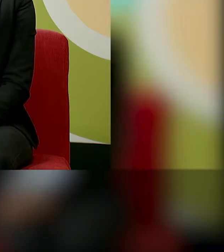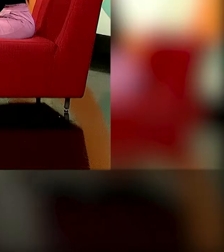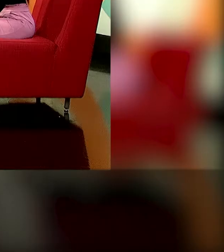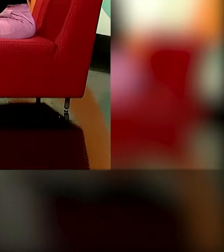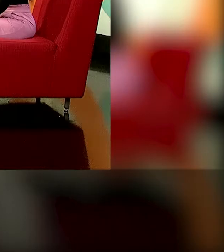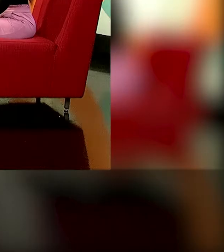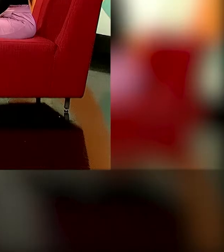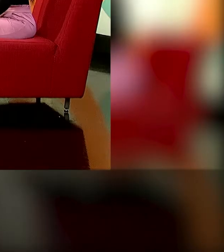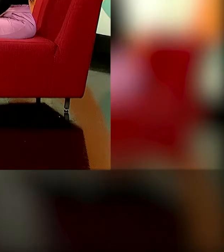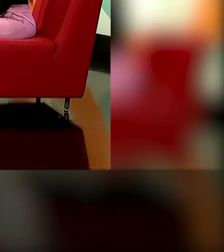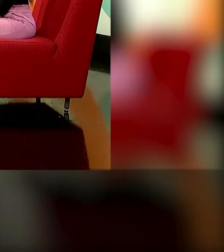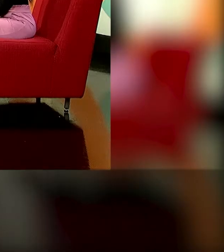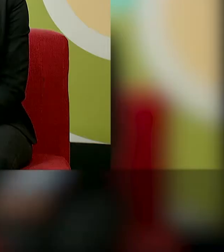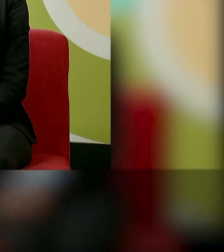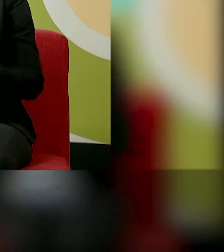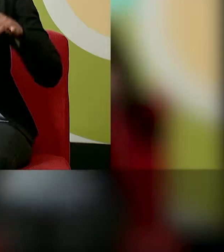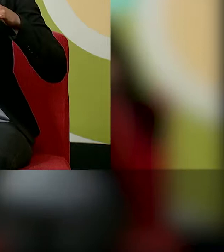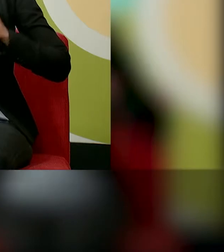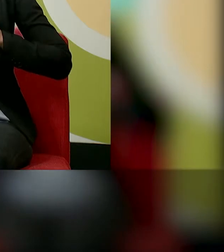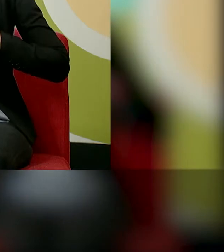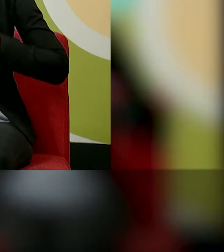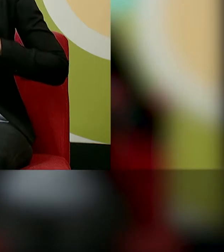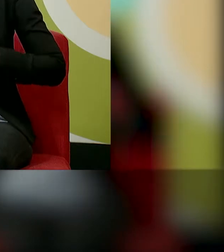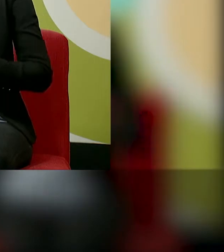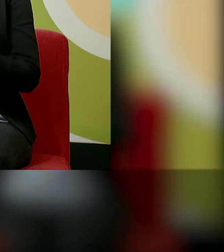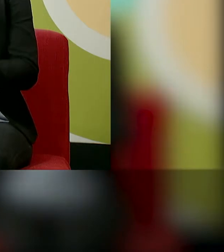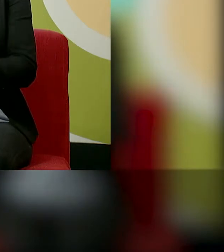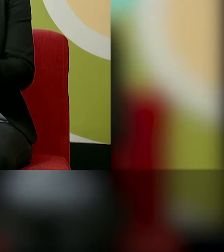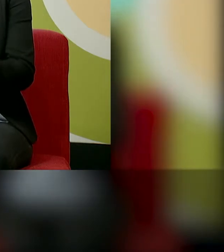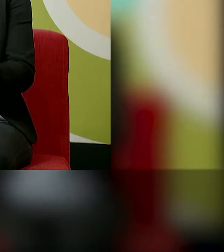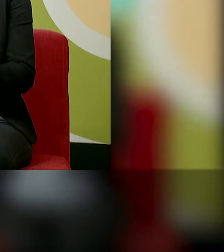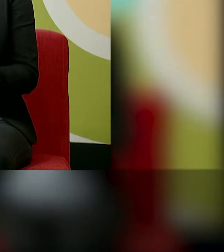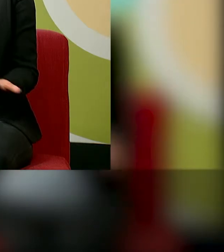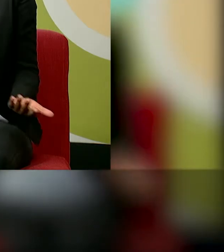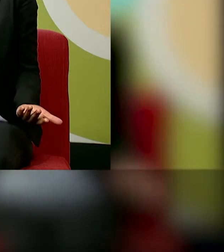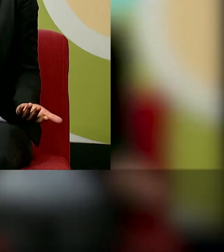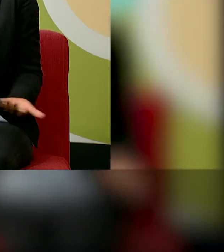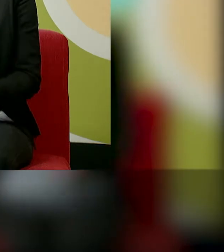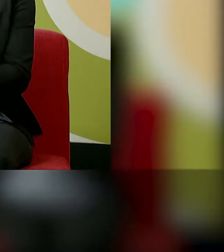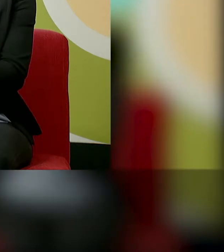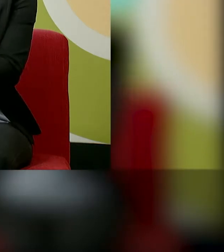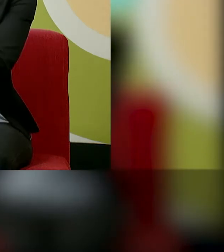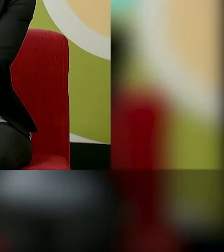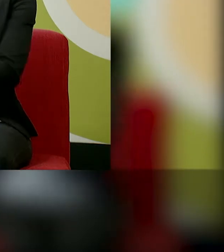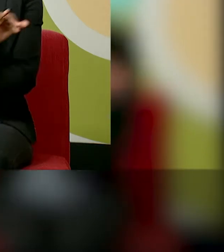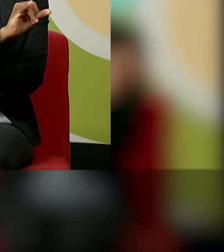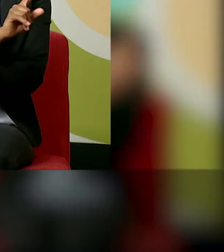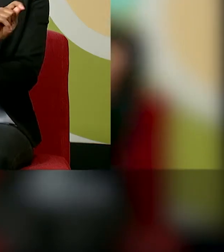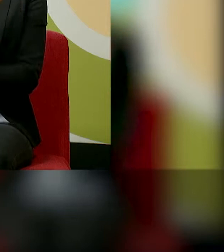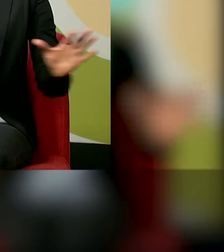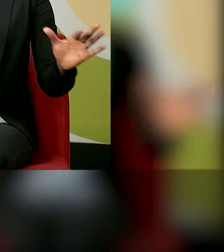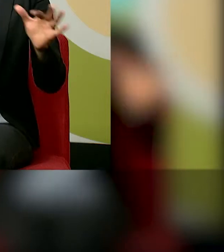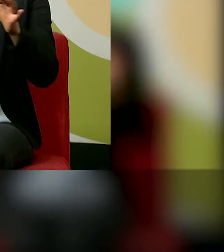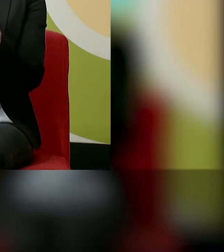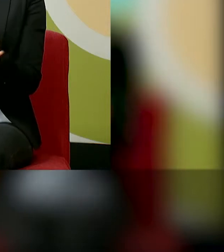mane sekolong. One of your passions ke ho ba social worker. How do you plan ho dikopanya yona le IT at some